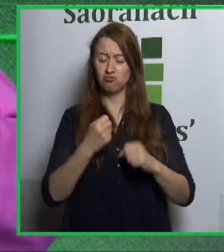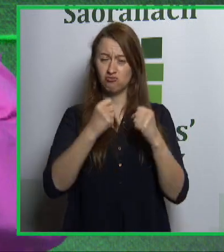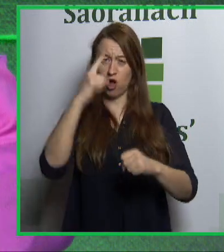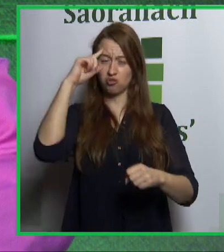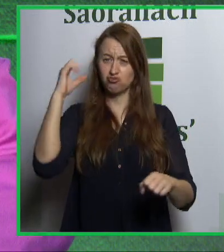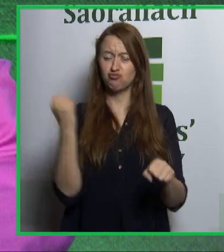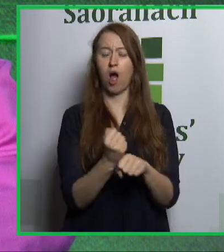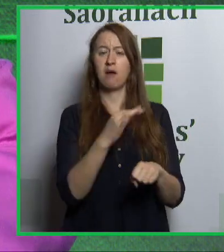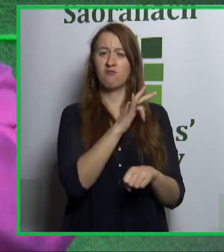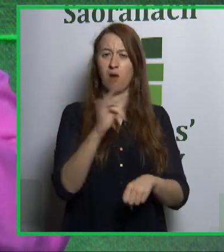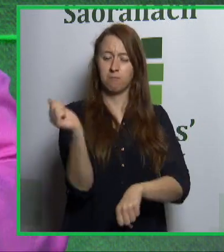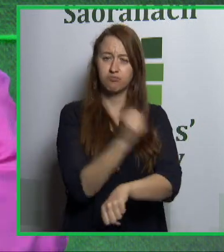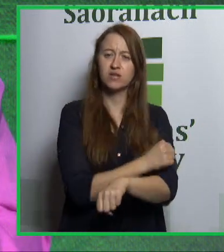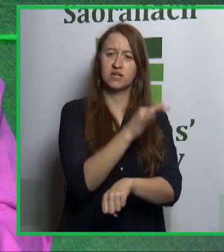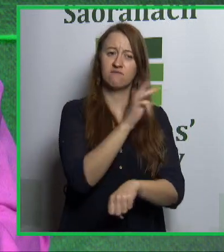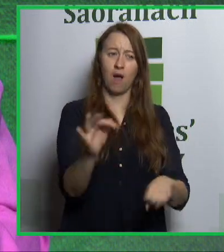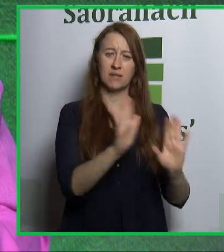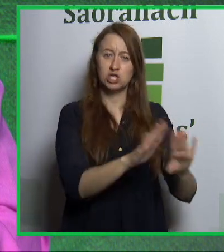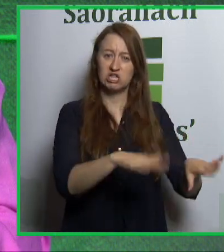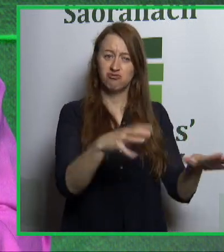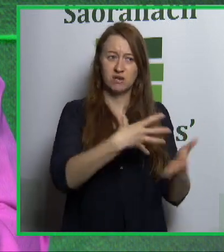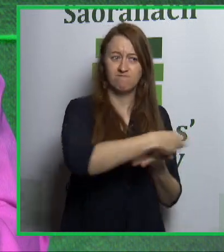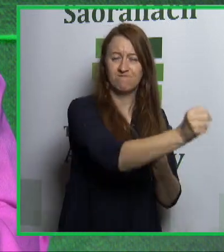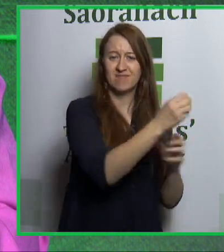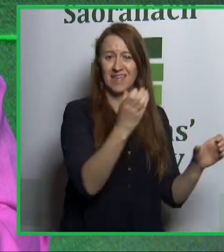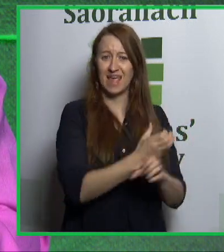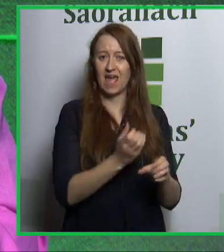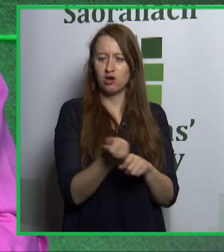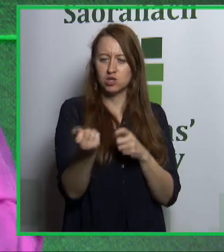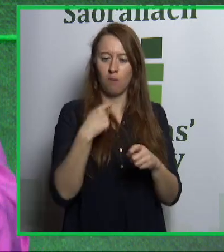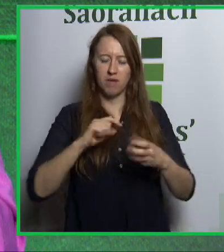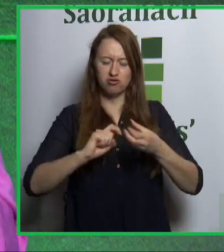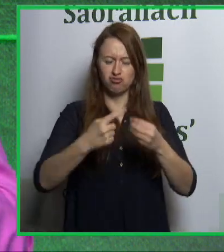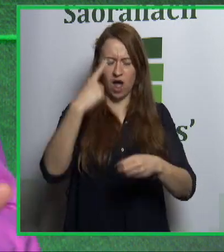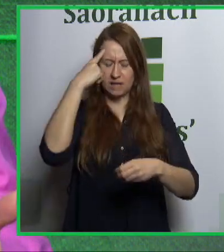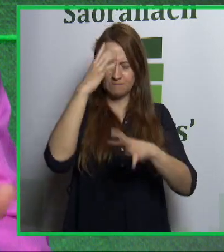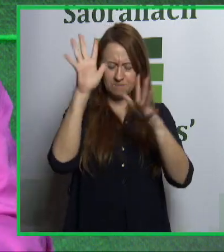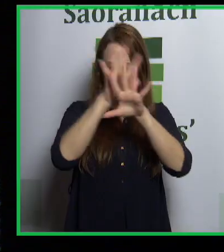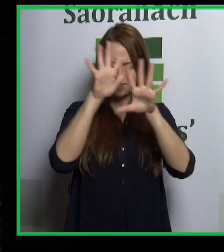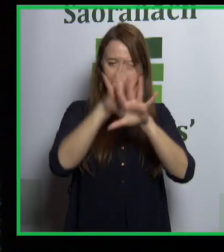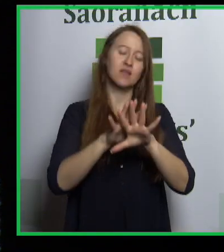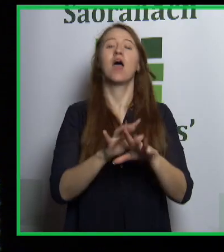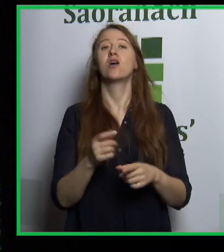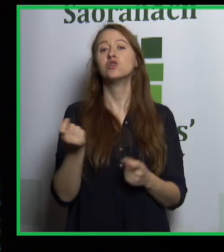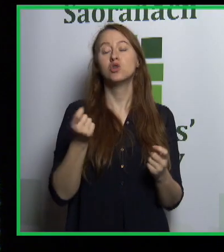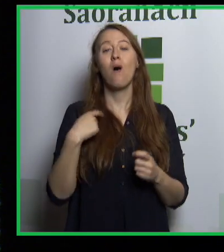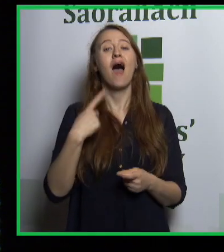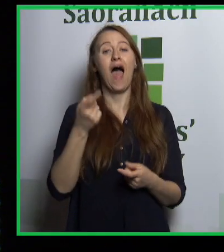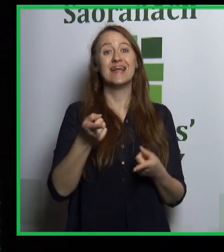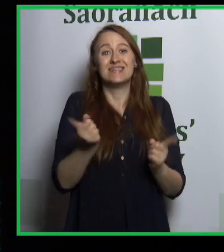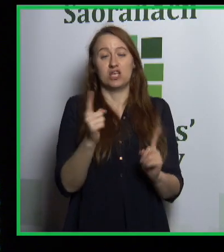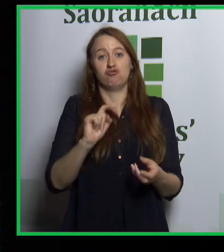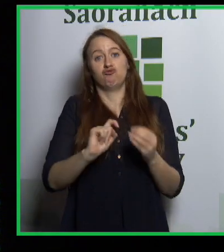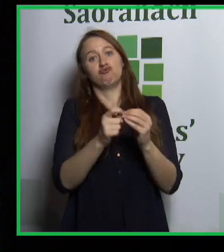addiction escalated, and I tried different drugs that I probably wouldn't have, you know, if I hadn't been traumatised, wouldn't have probably tried, but it took a hold of me,